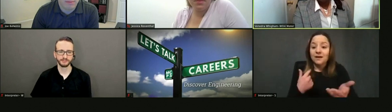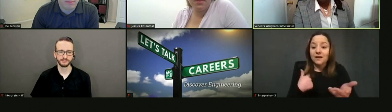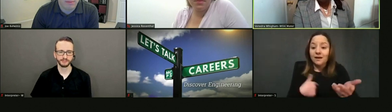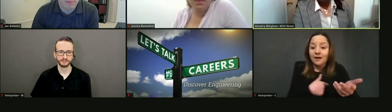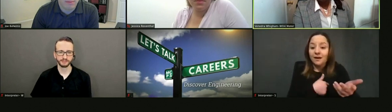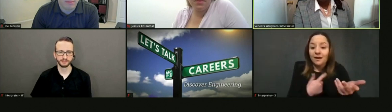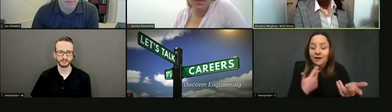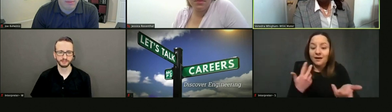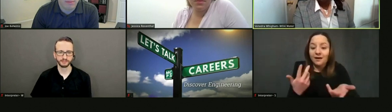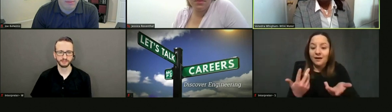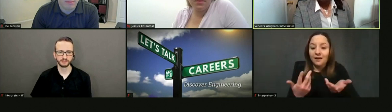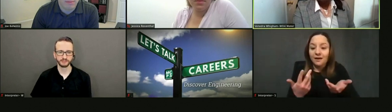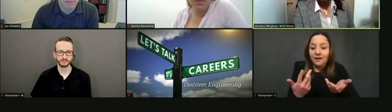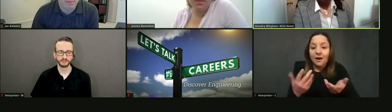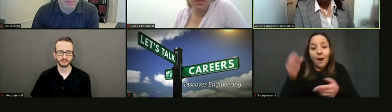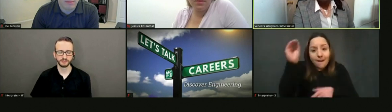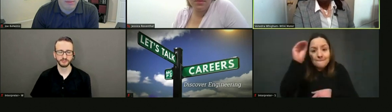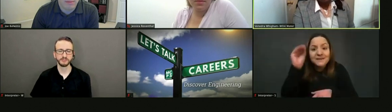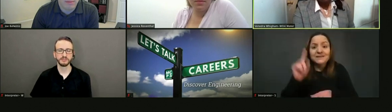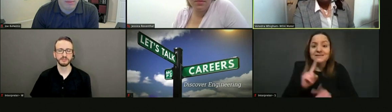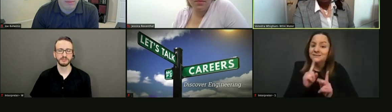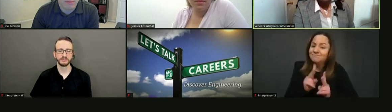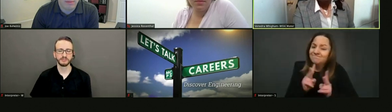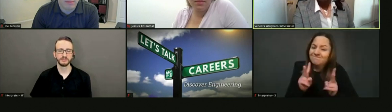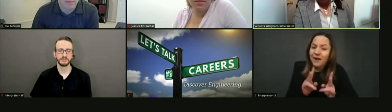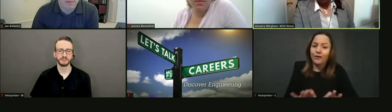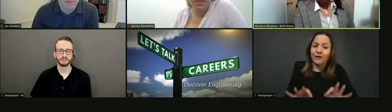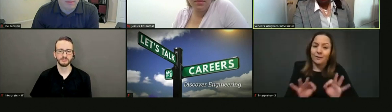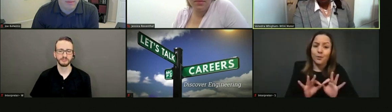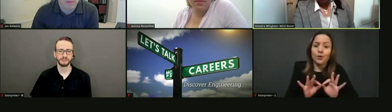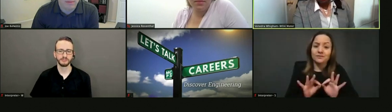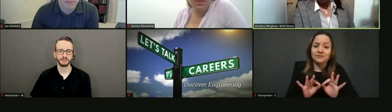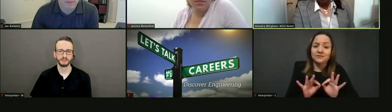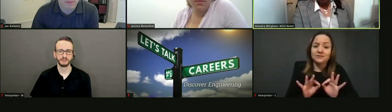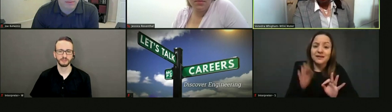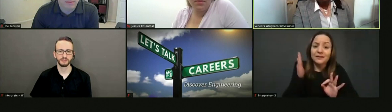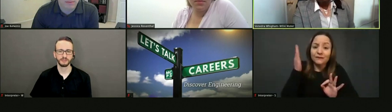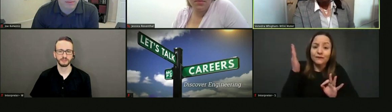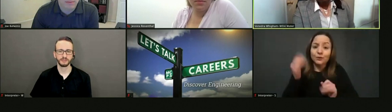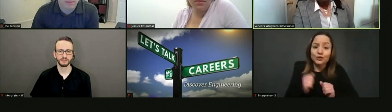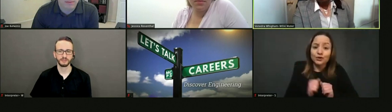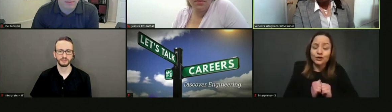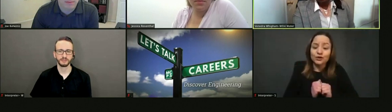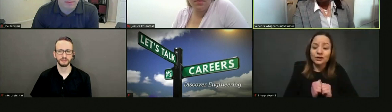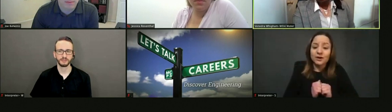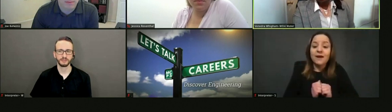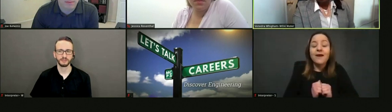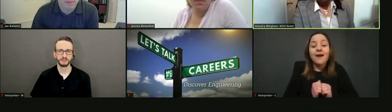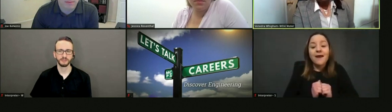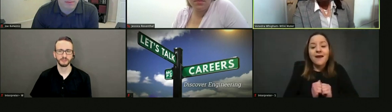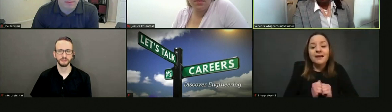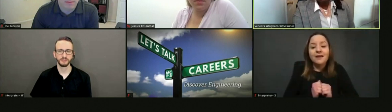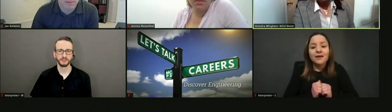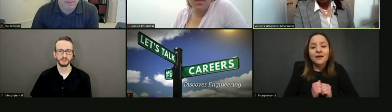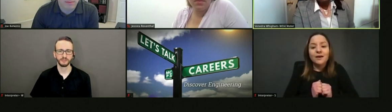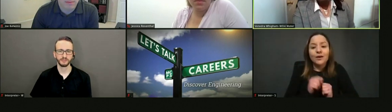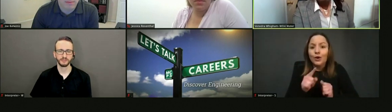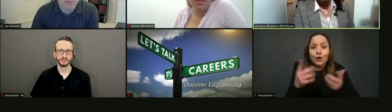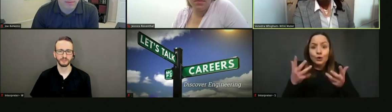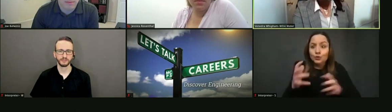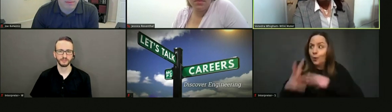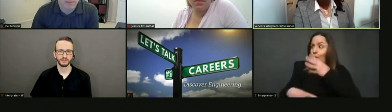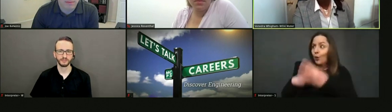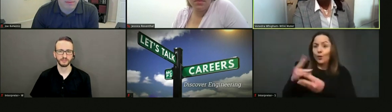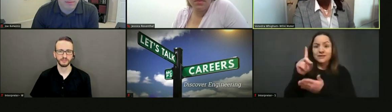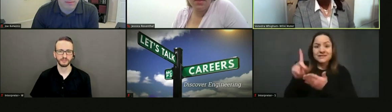our opinions are very important in the future coming in. Then, you know, you don't want a